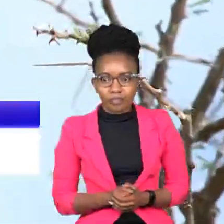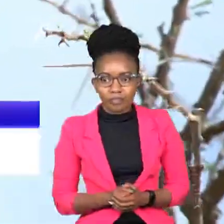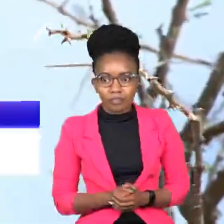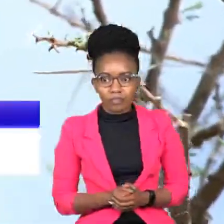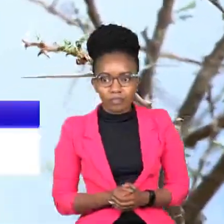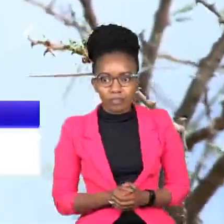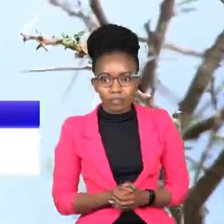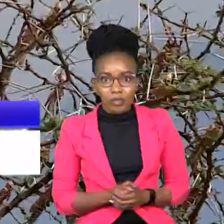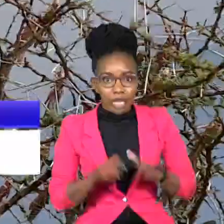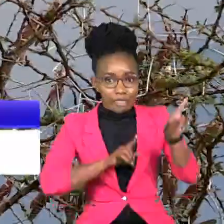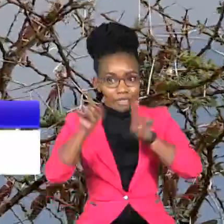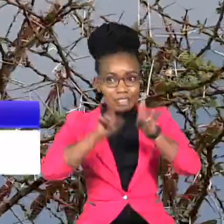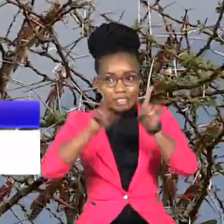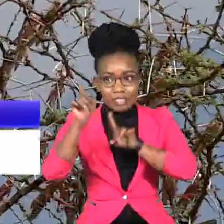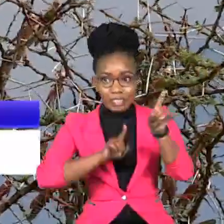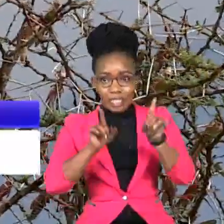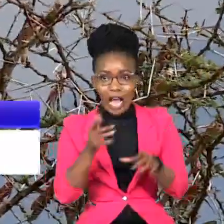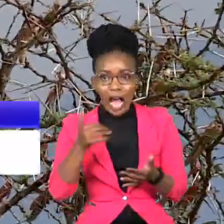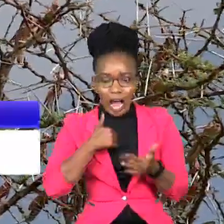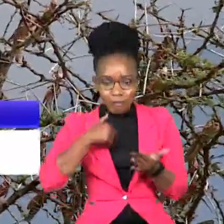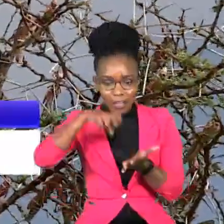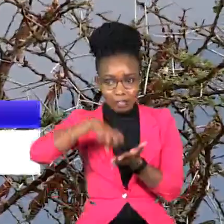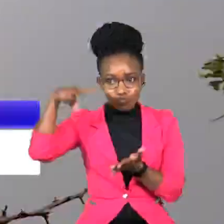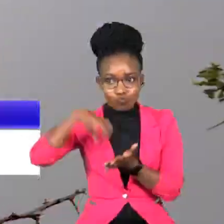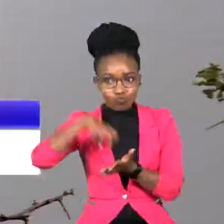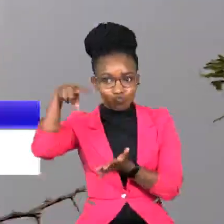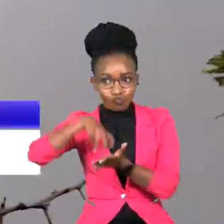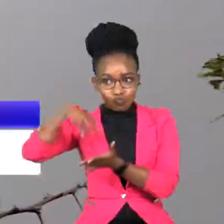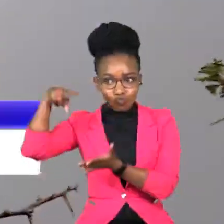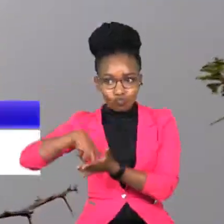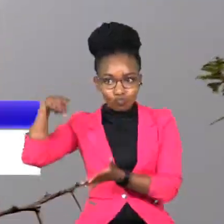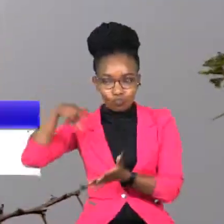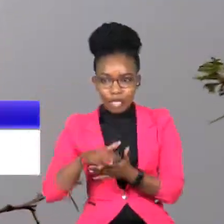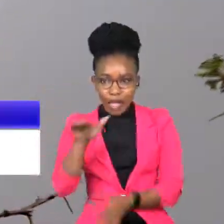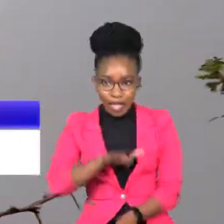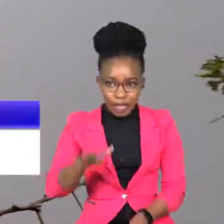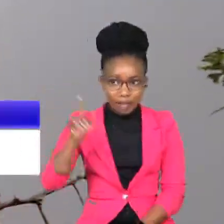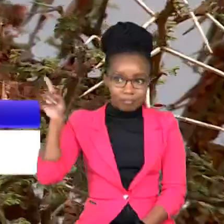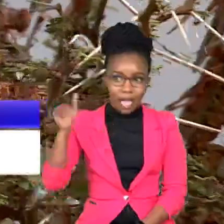On this trip, we come across desert locusts, this being one of their main breeding grounds.